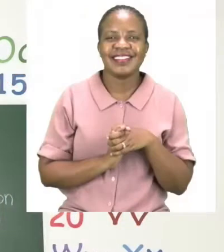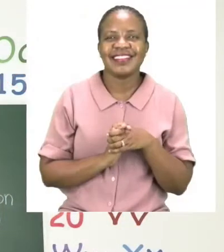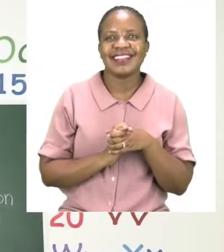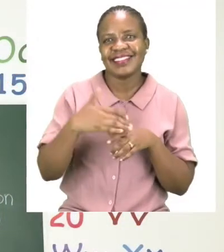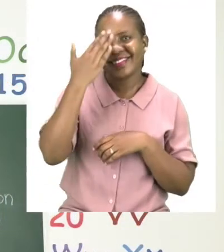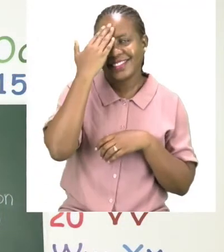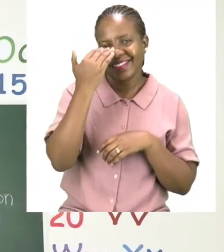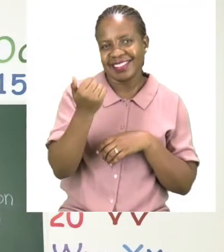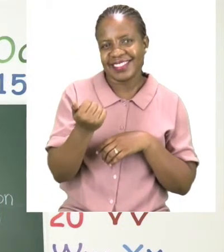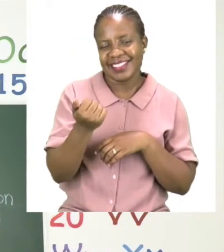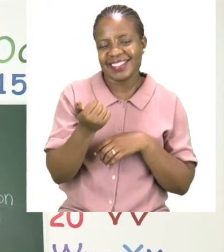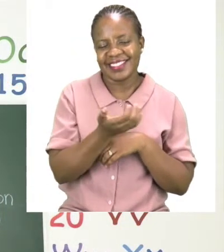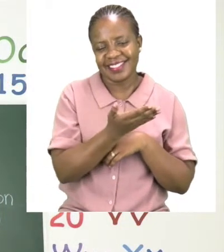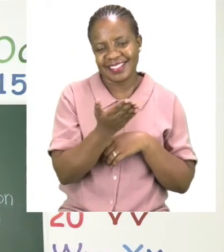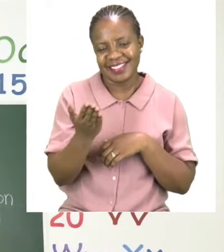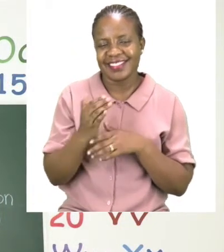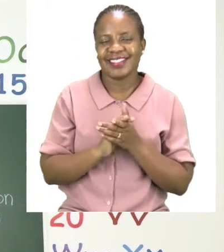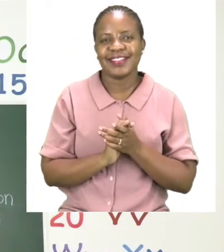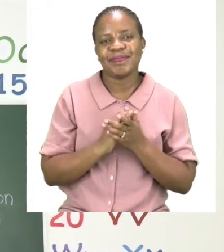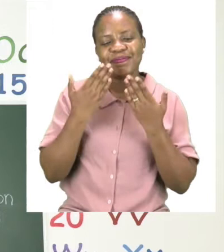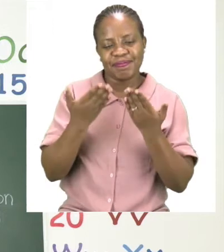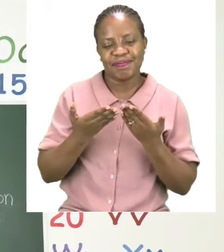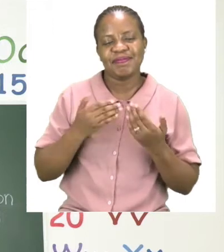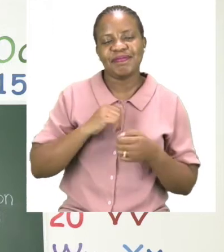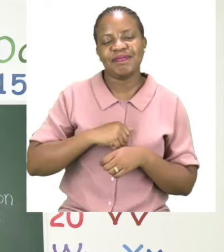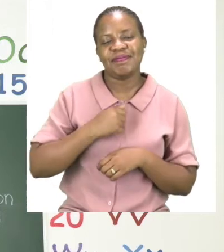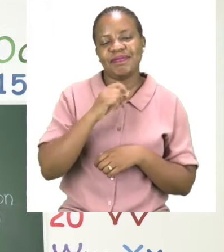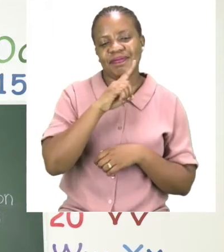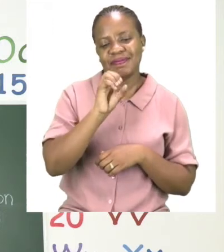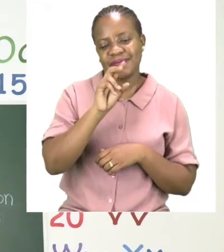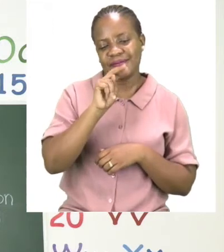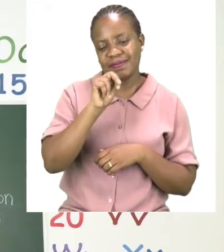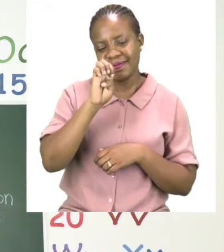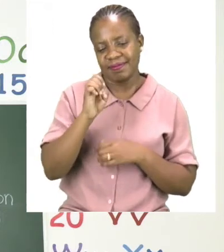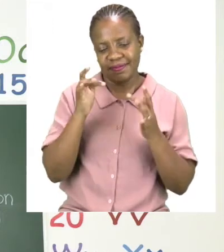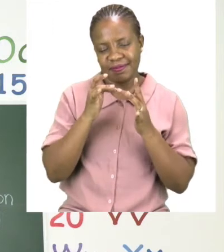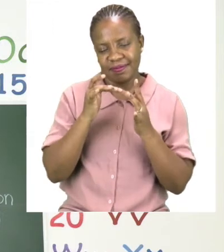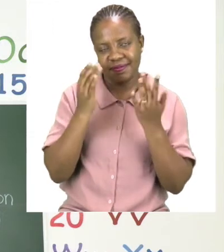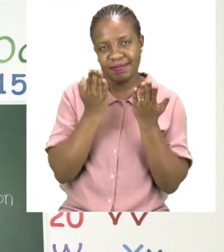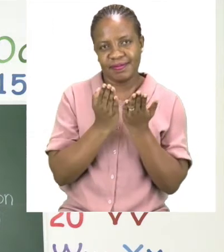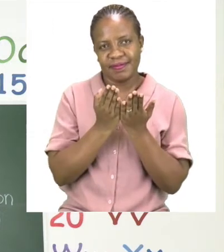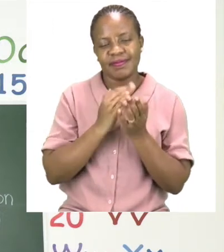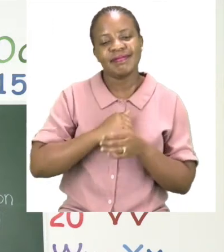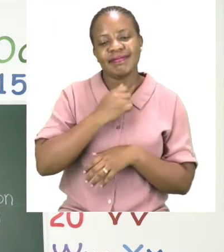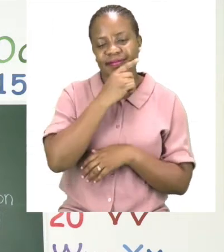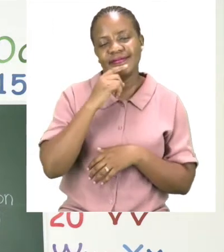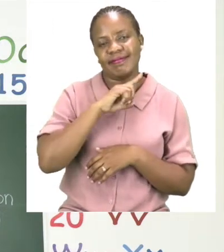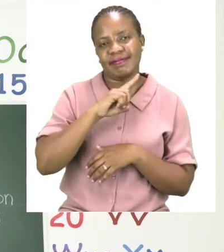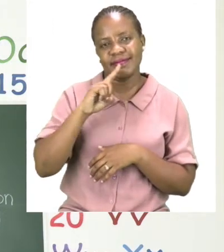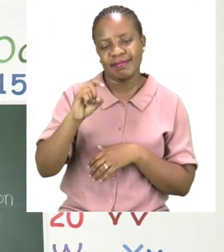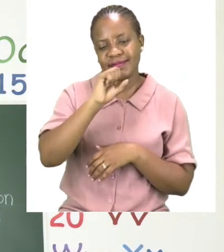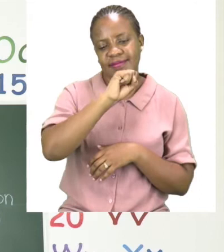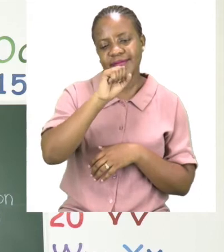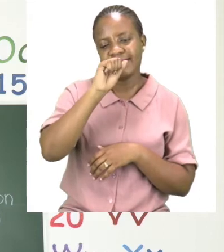Hello everyone and welcome to MyZone Online School. My name is Teacher